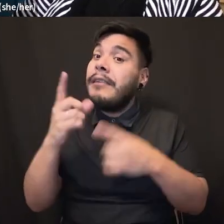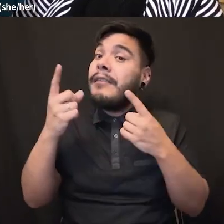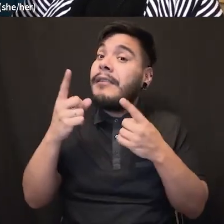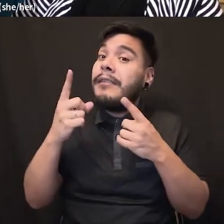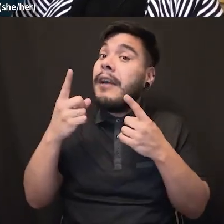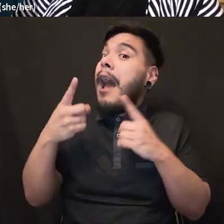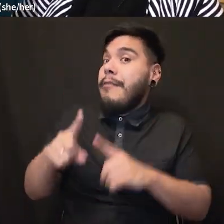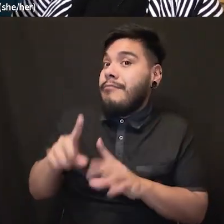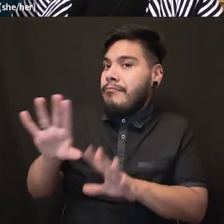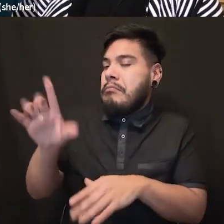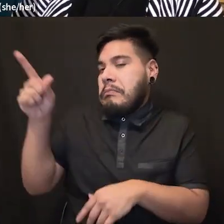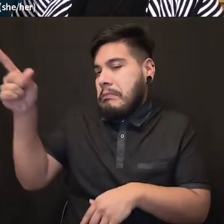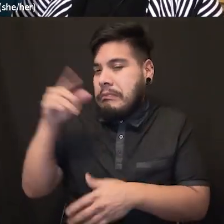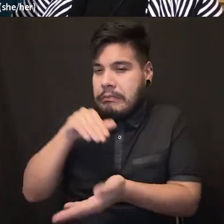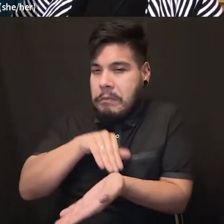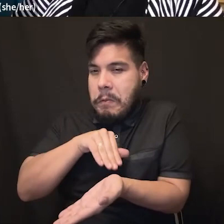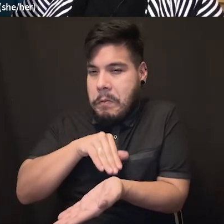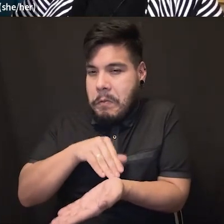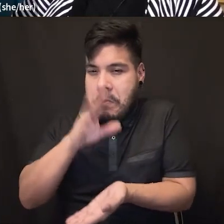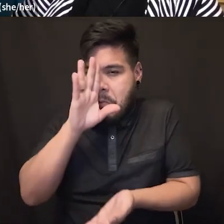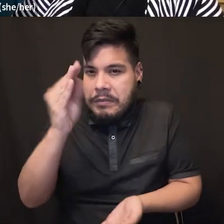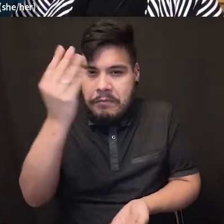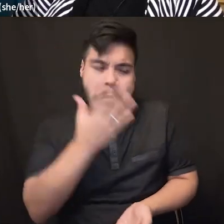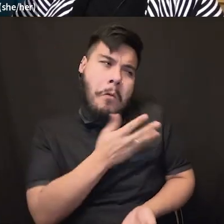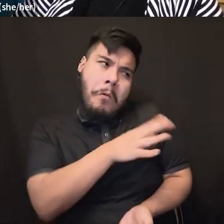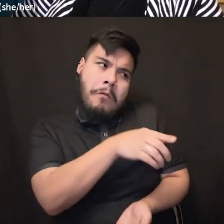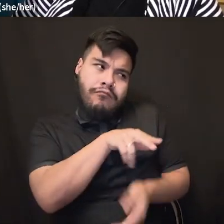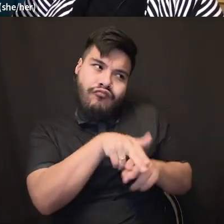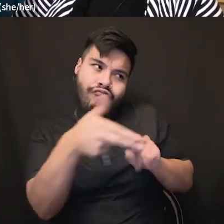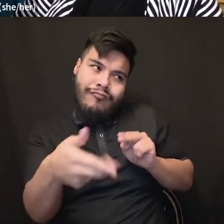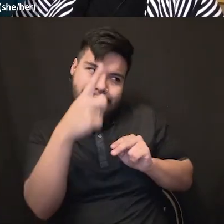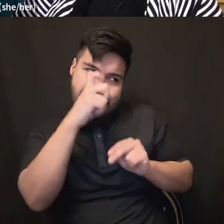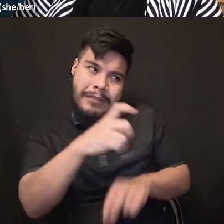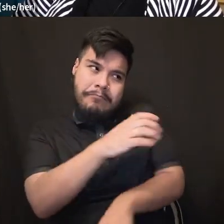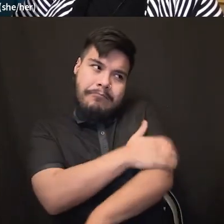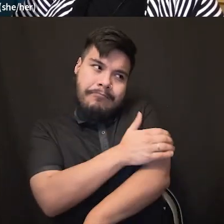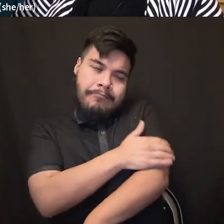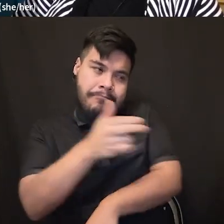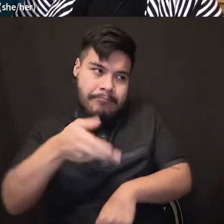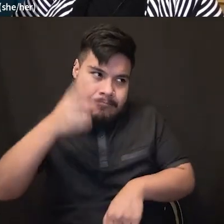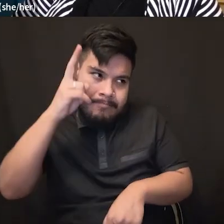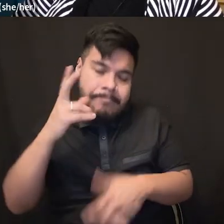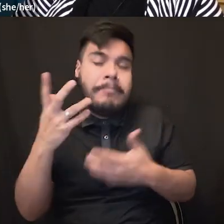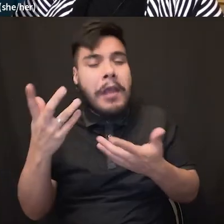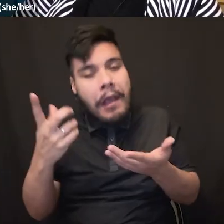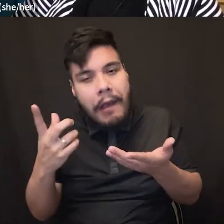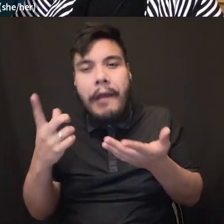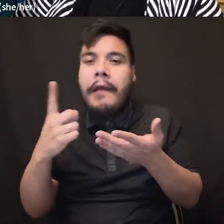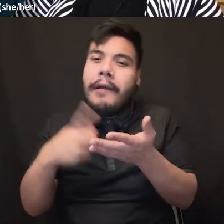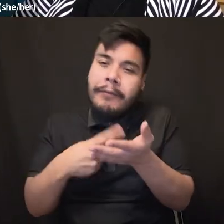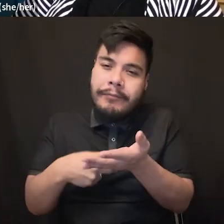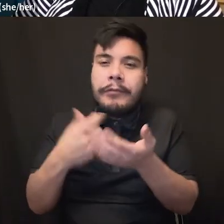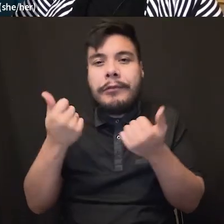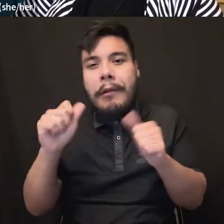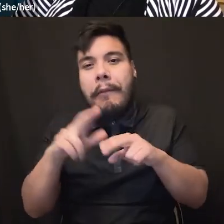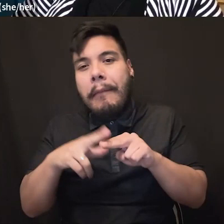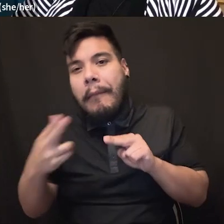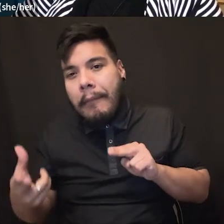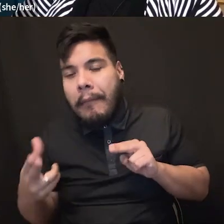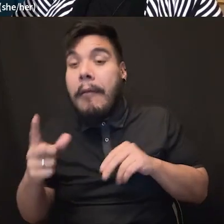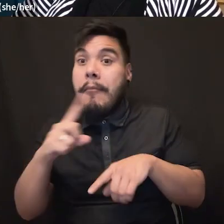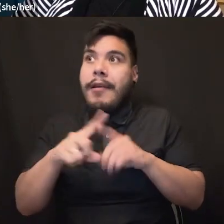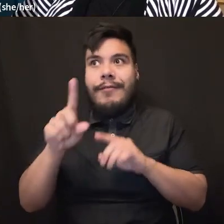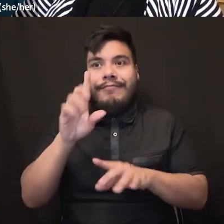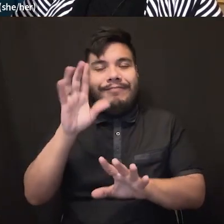might say I might need to lose weight because of like I have high blood pressure or something like that. And sometimes I will try to do something to lose weight, but it'll be because